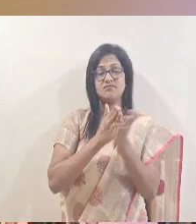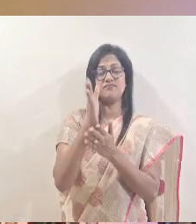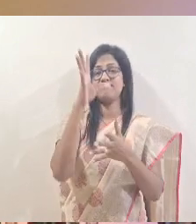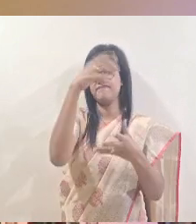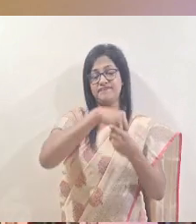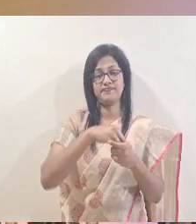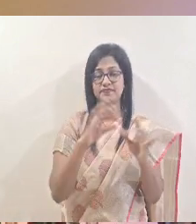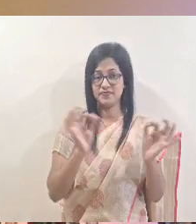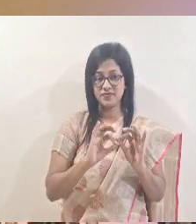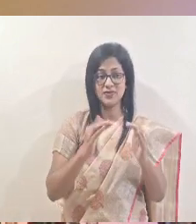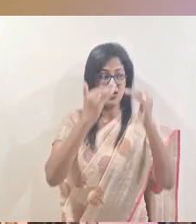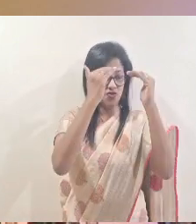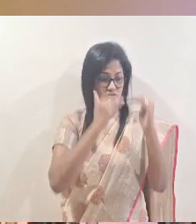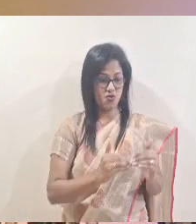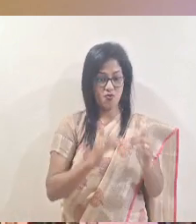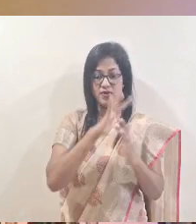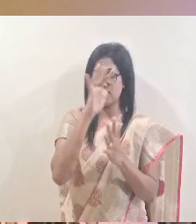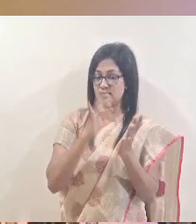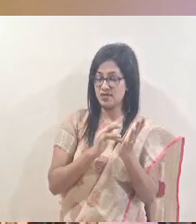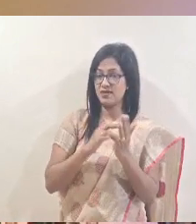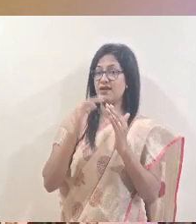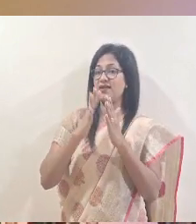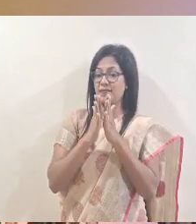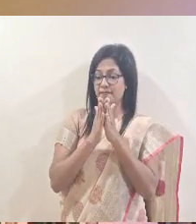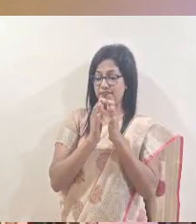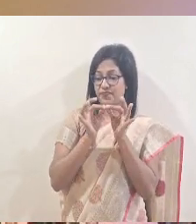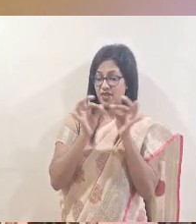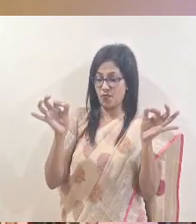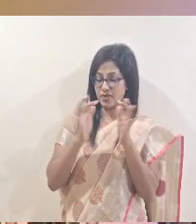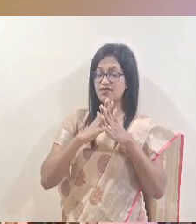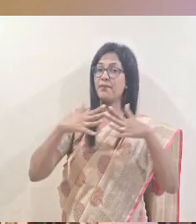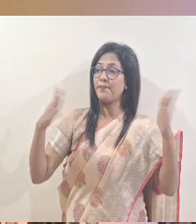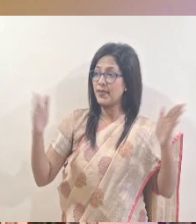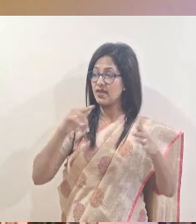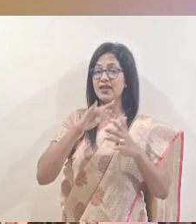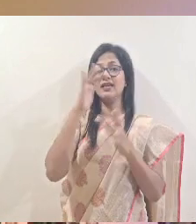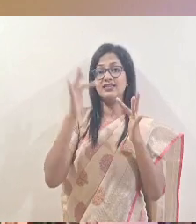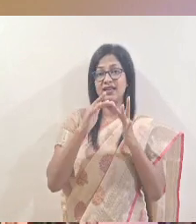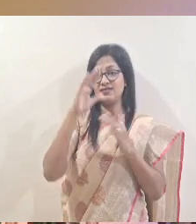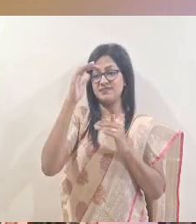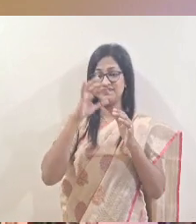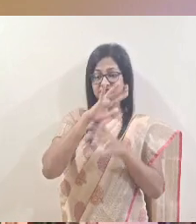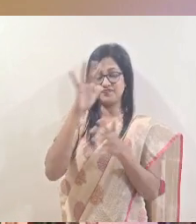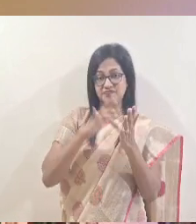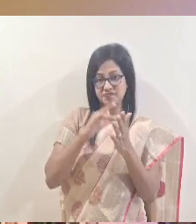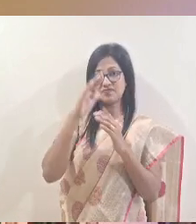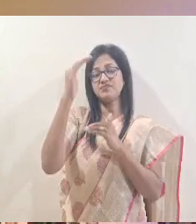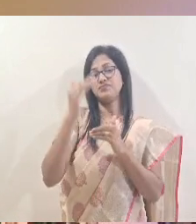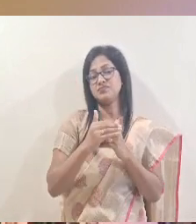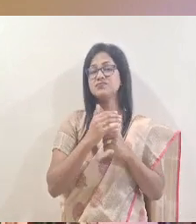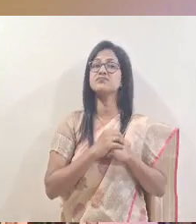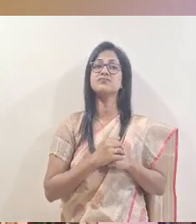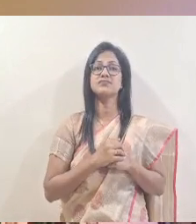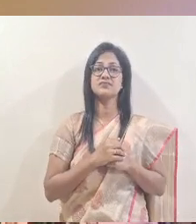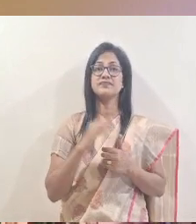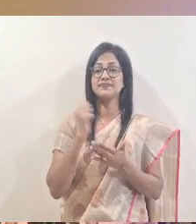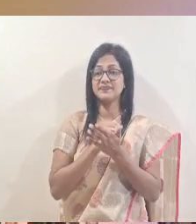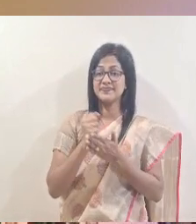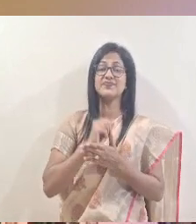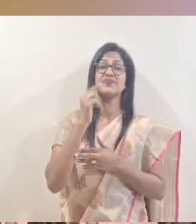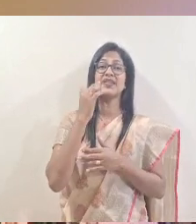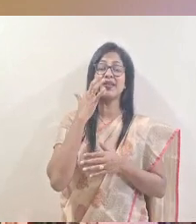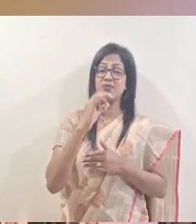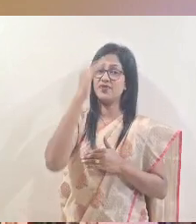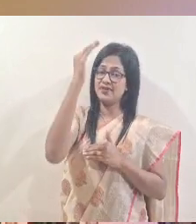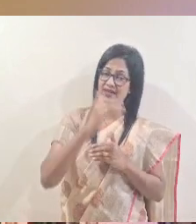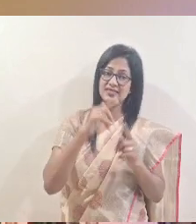measures. Similarly, lower between a centrality and higher width of roads, that is, the links have a lower between a centrality, that they were less